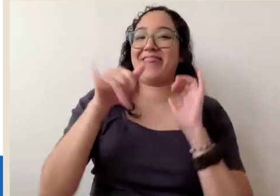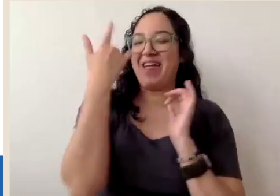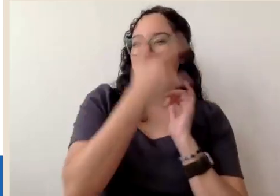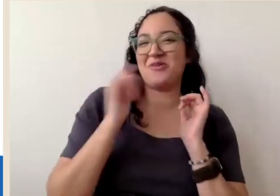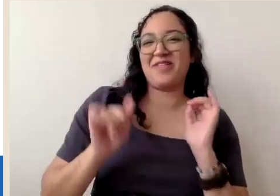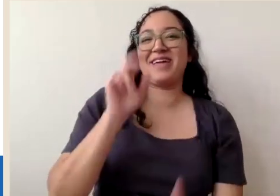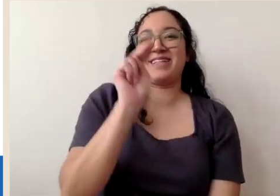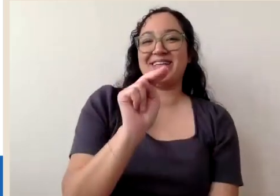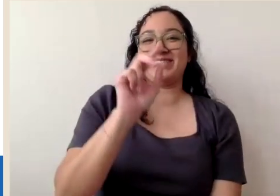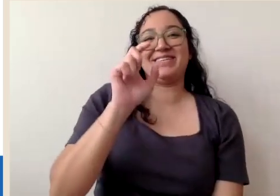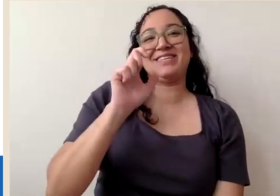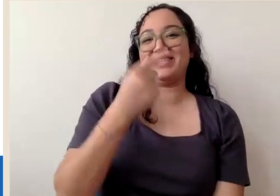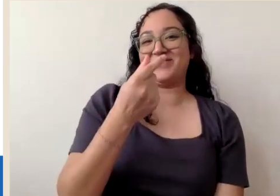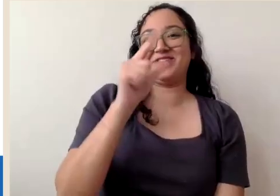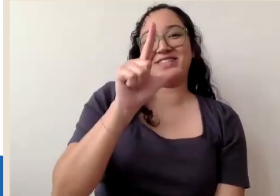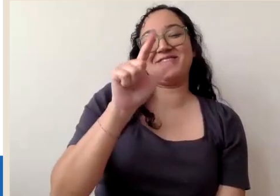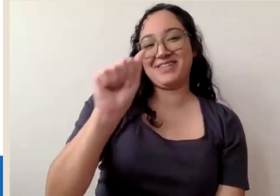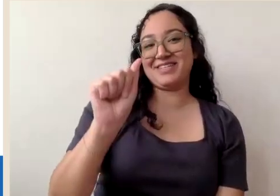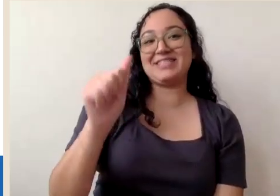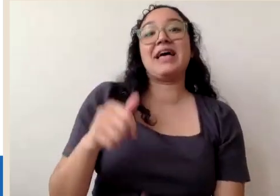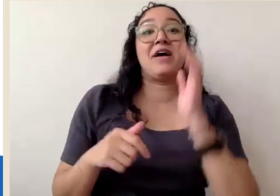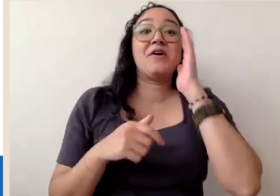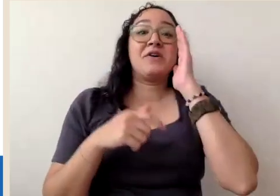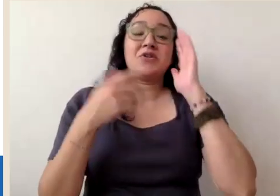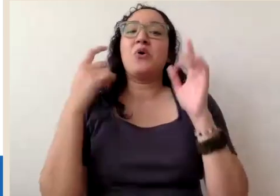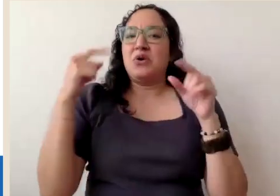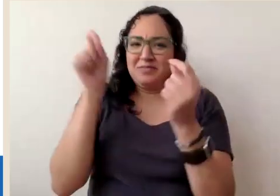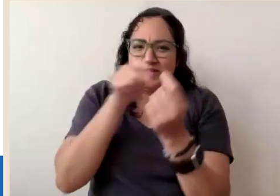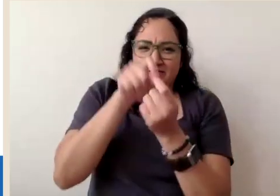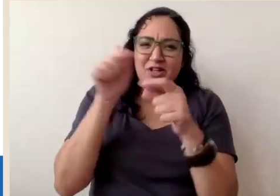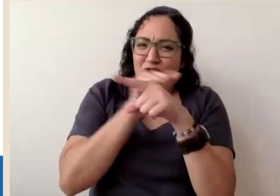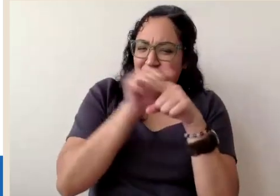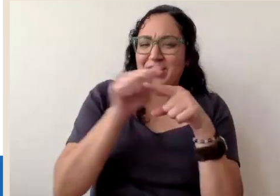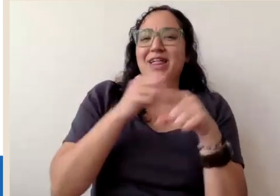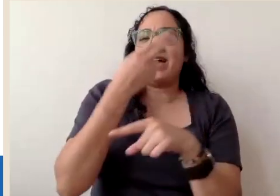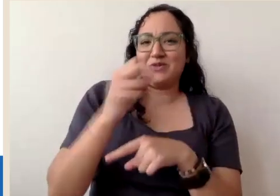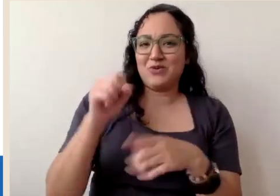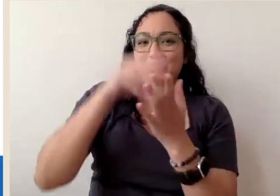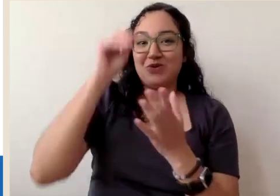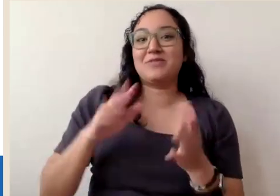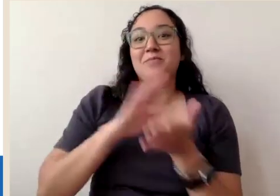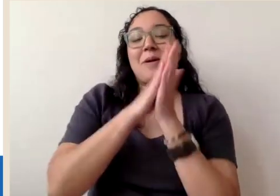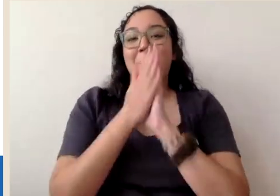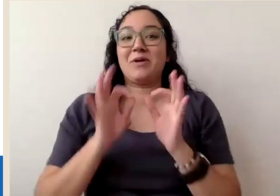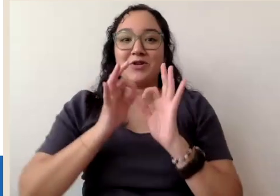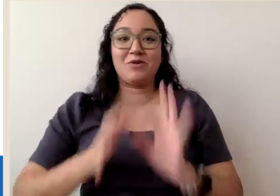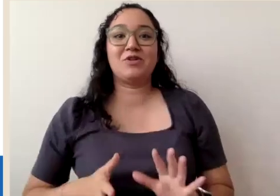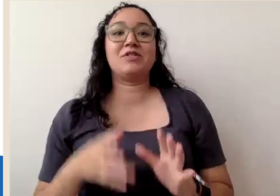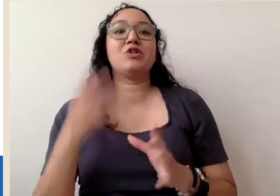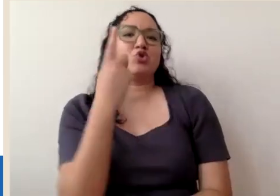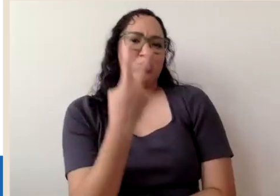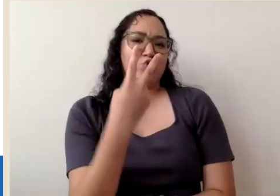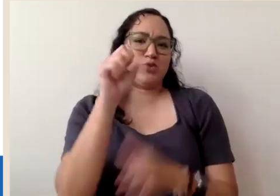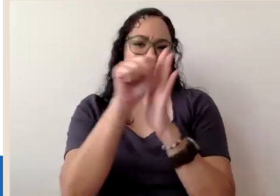access. We specifically train high school students to become interpreters. We operate in 2 states and currently in 4 school districts, training the high school